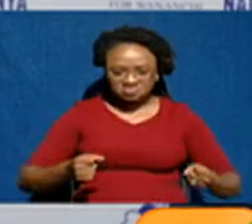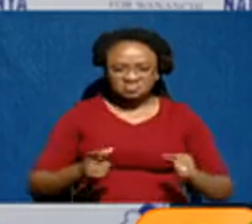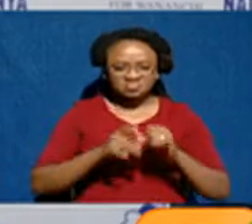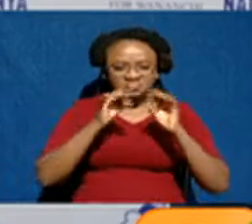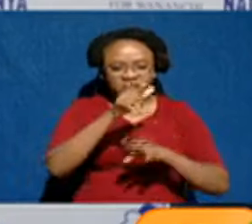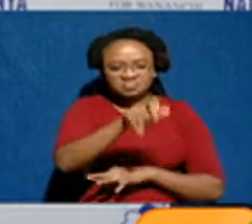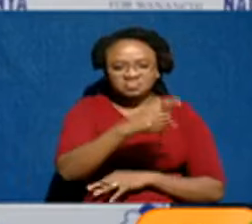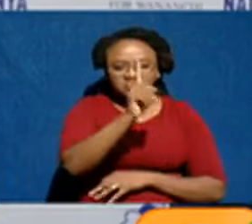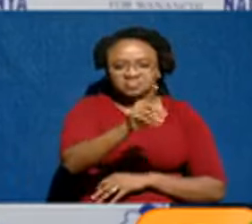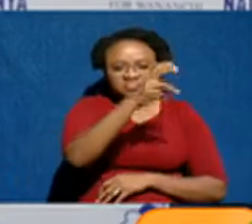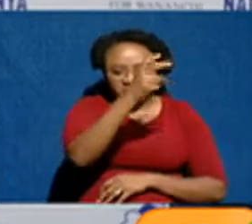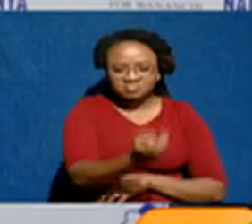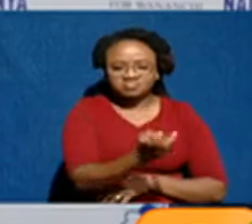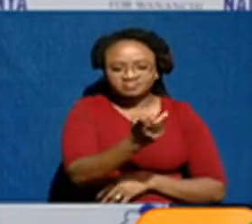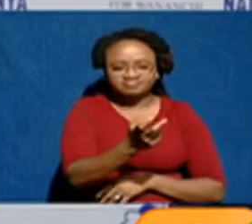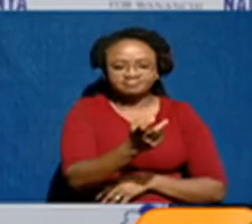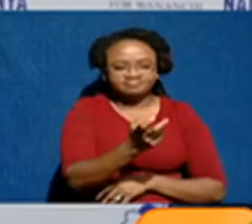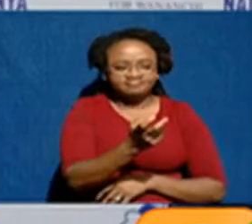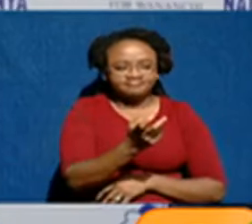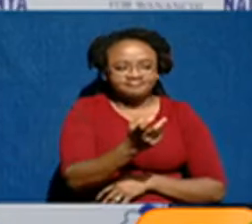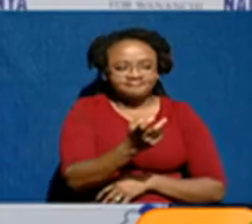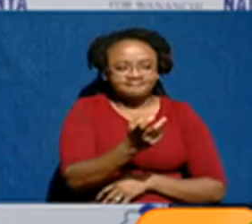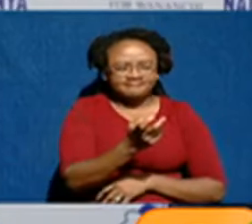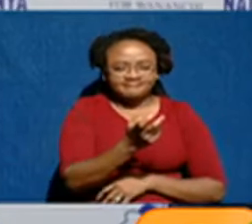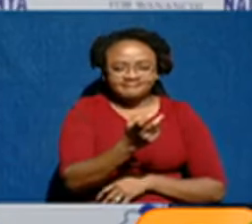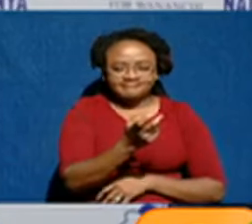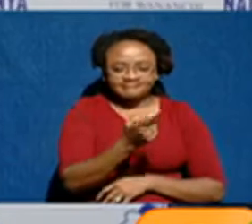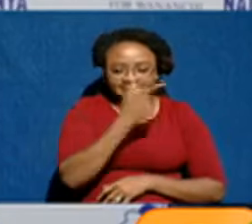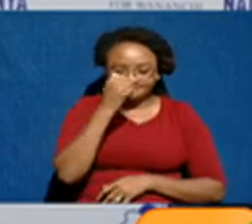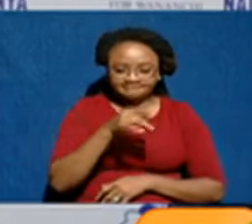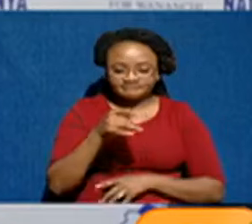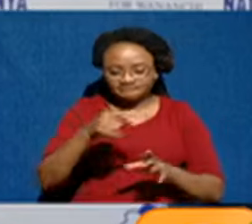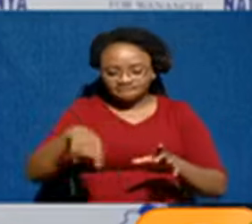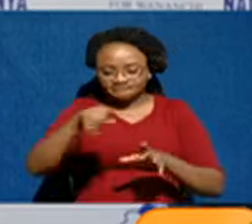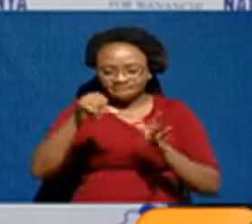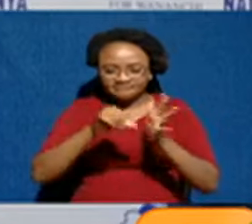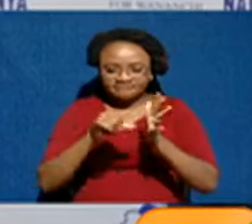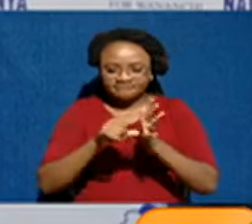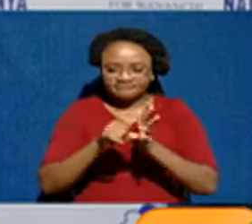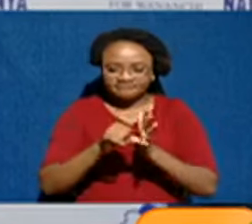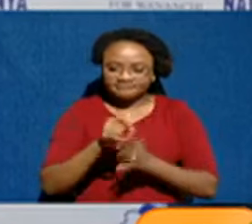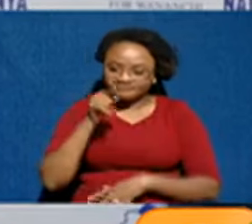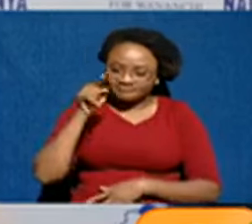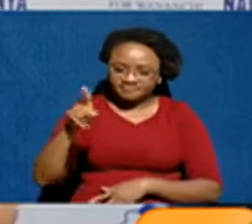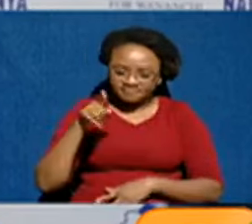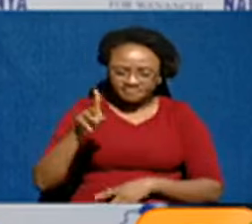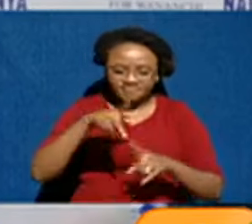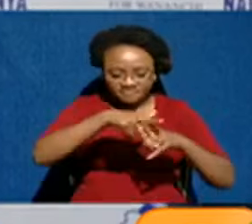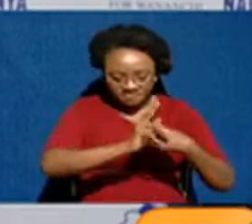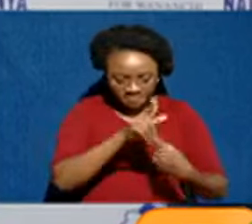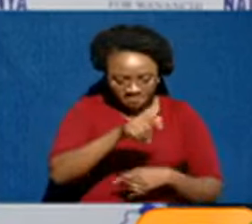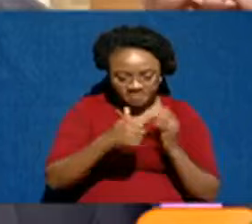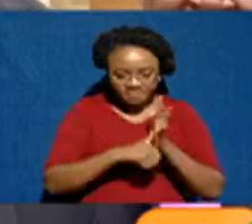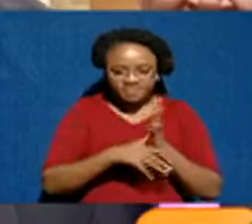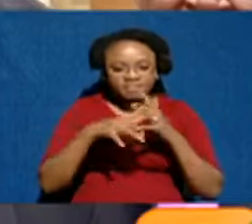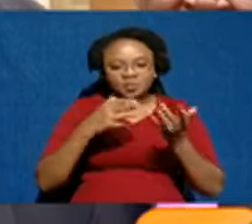person died in some countries because of there's something wrong, either she fixes it or steps out.